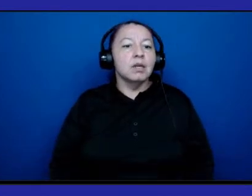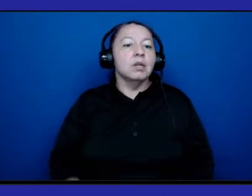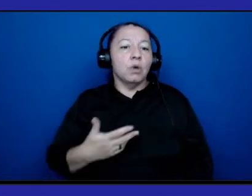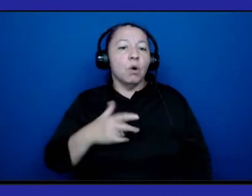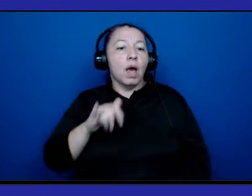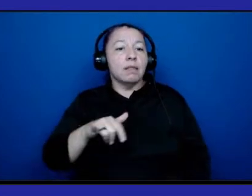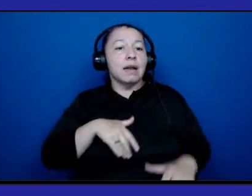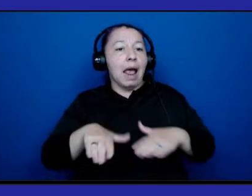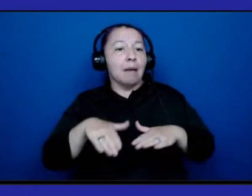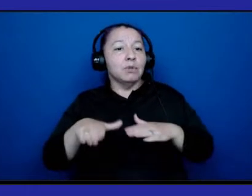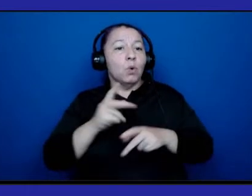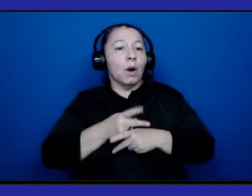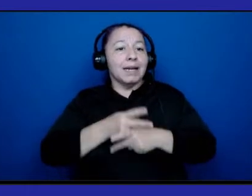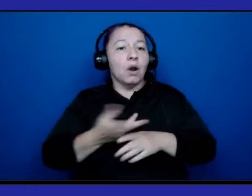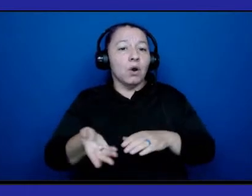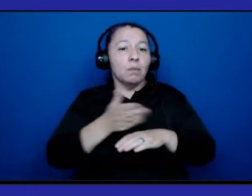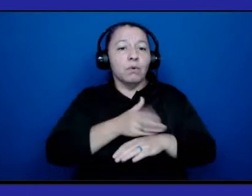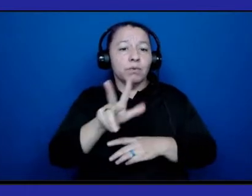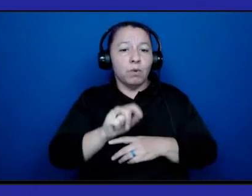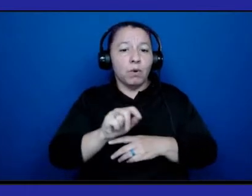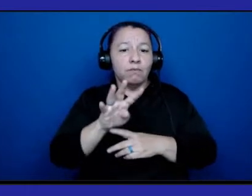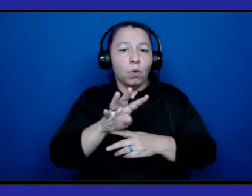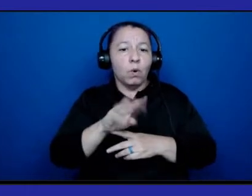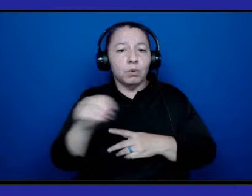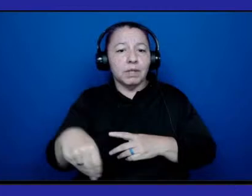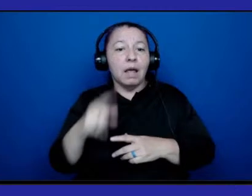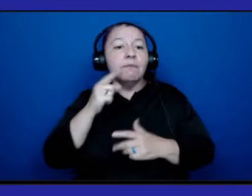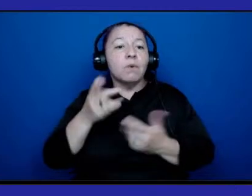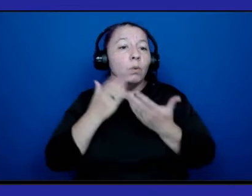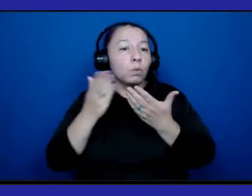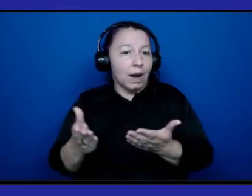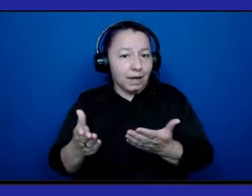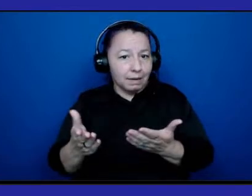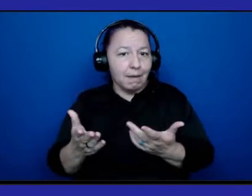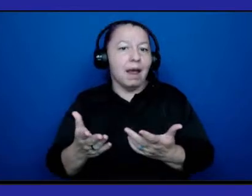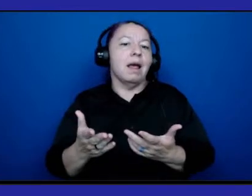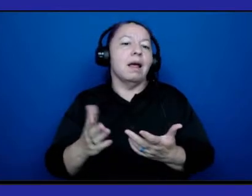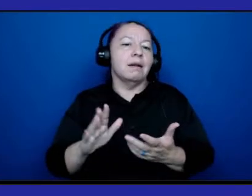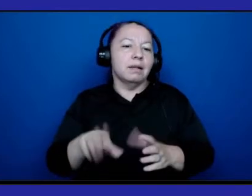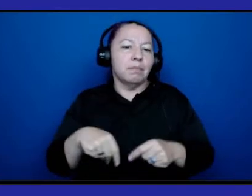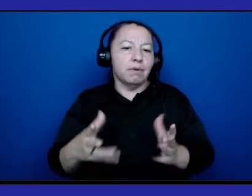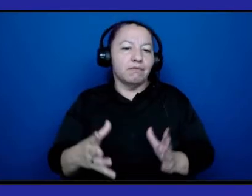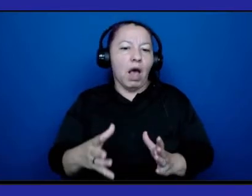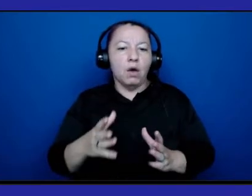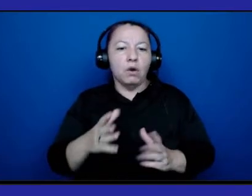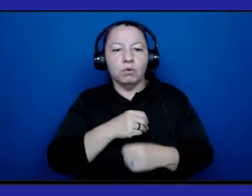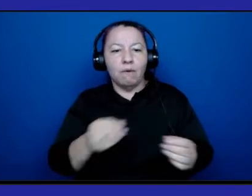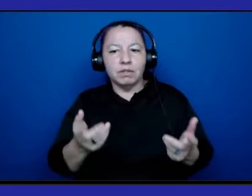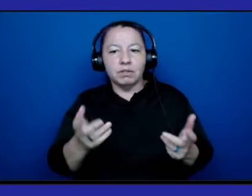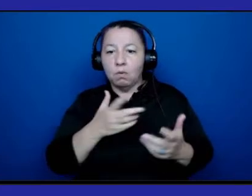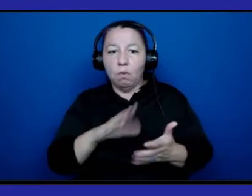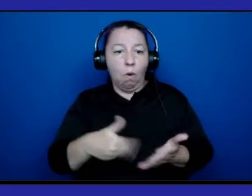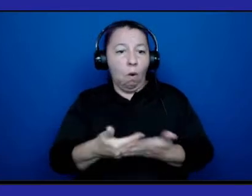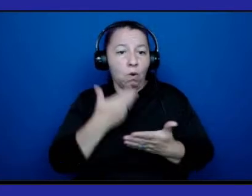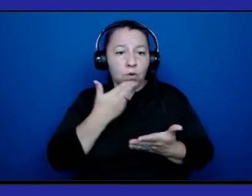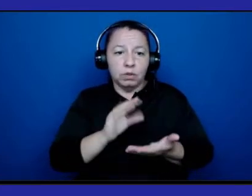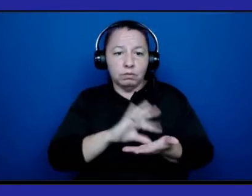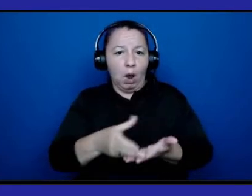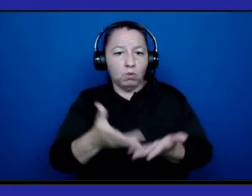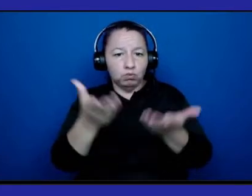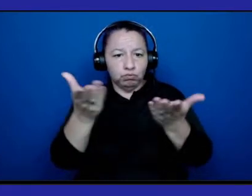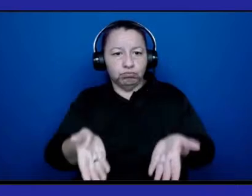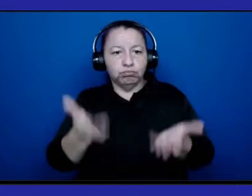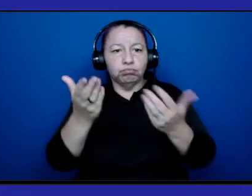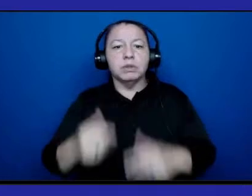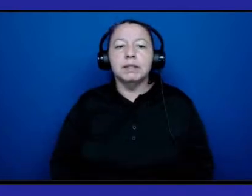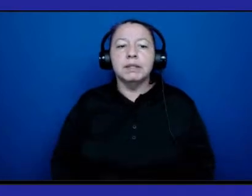improved 3.4% for recommend this provider office. So those are all very promising. Matt? And then